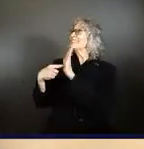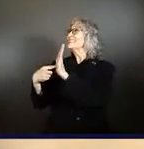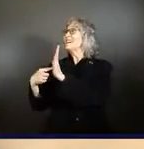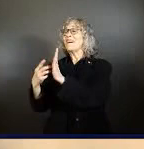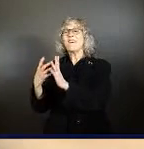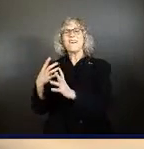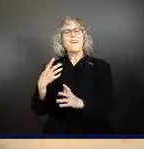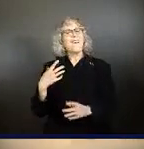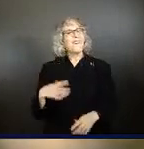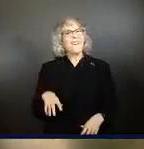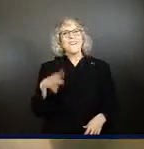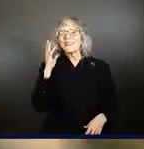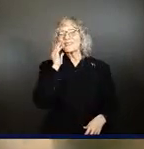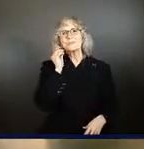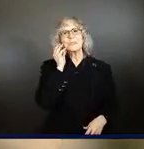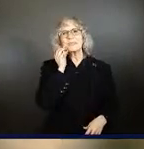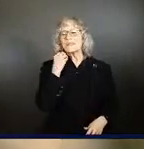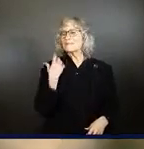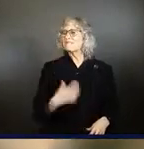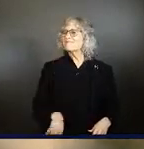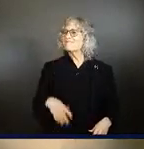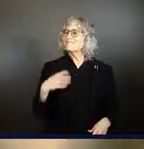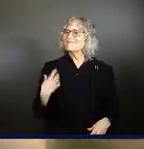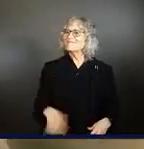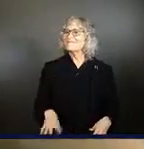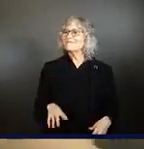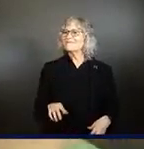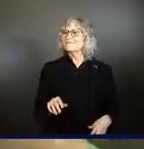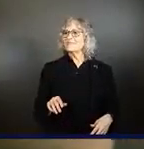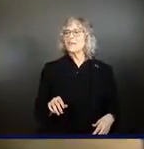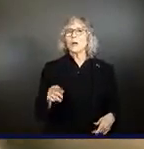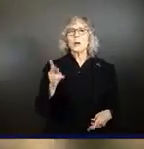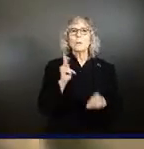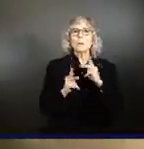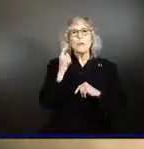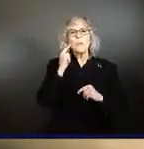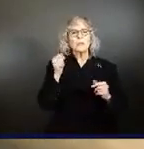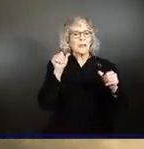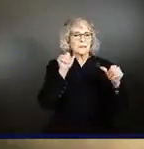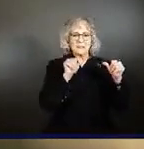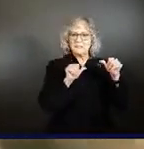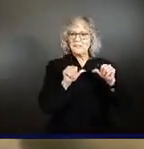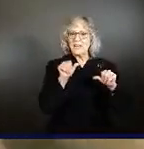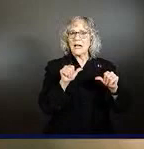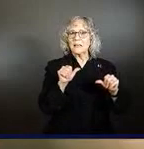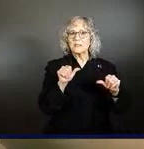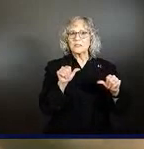very, people typically think that we scientists, like, very, very square. This